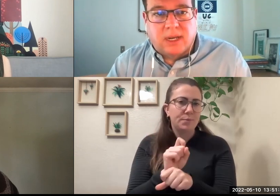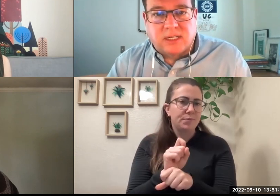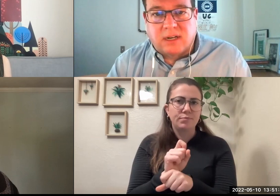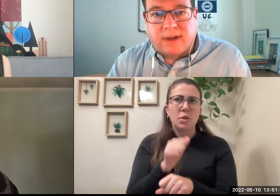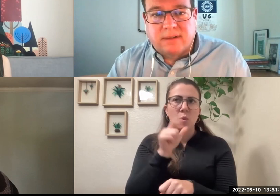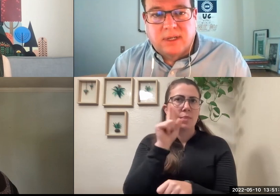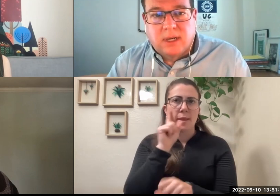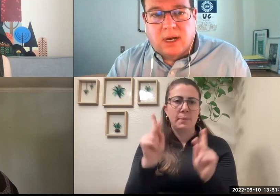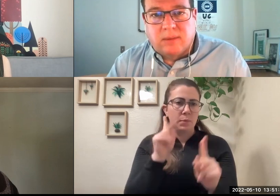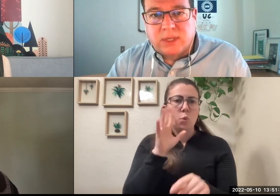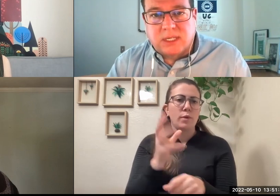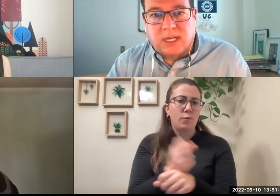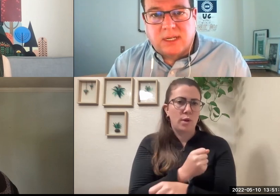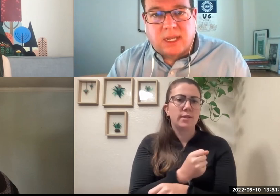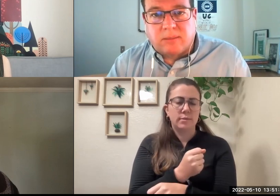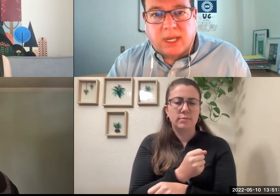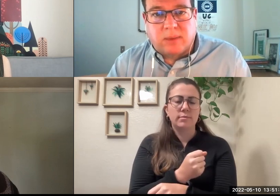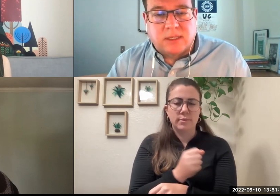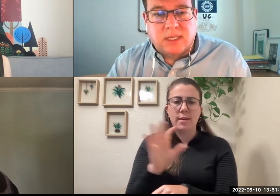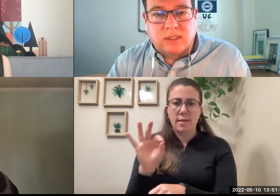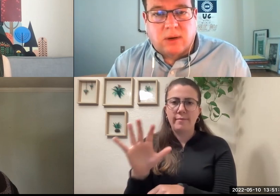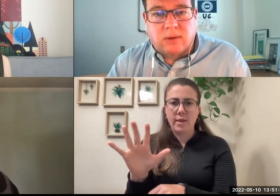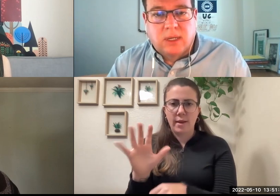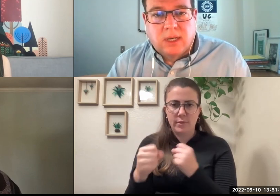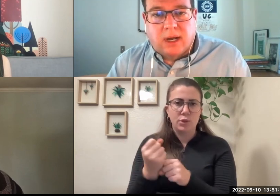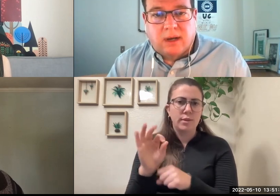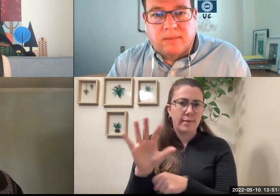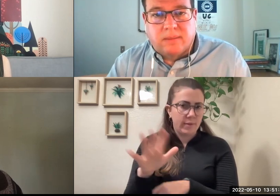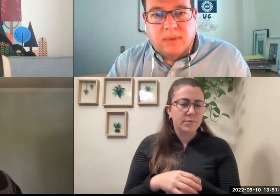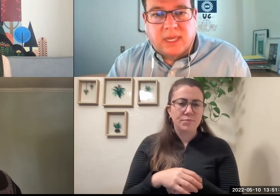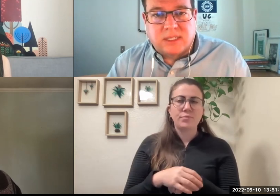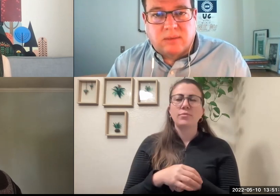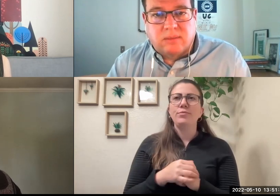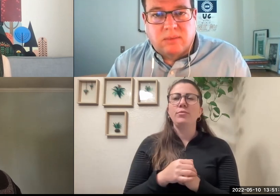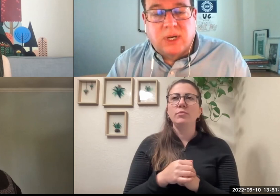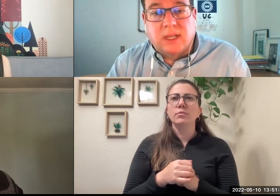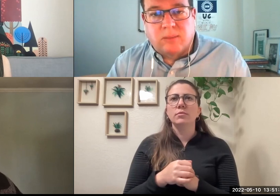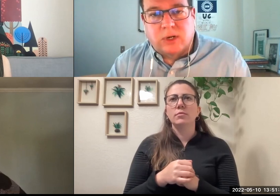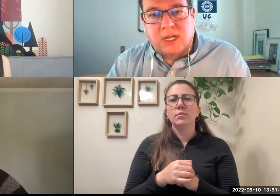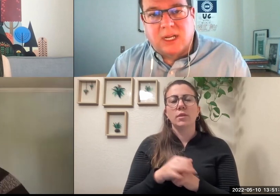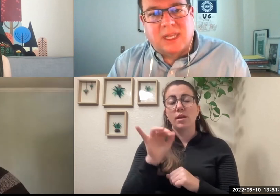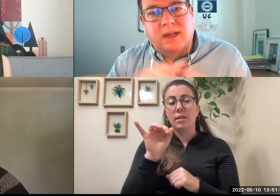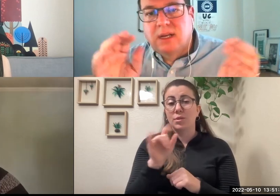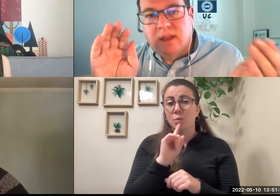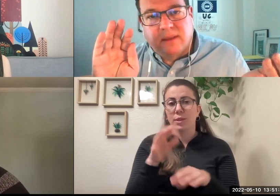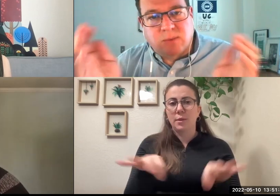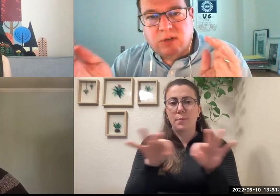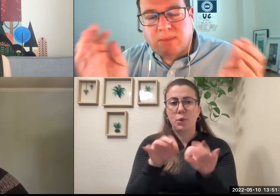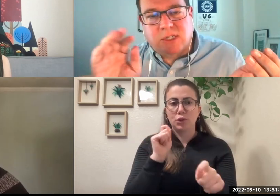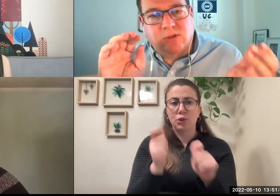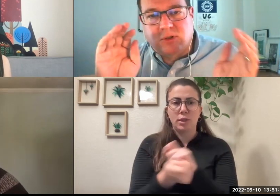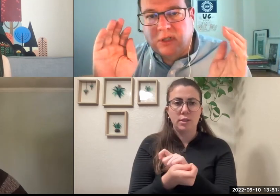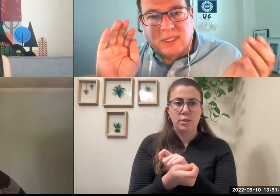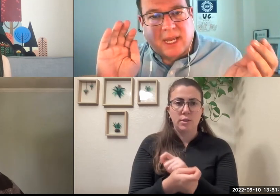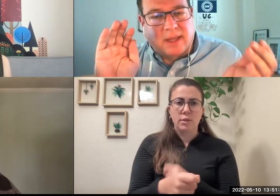in 1995? It wasn't a done deal by any means. And so that's a really important change. And that the Sweeney